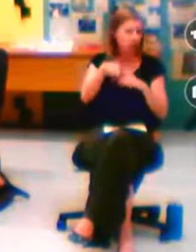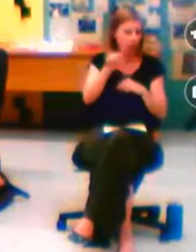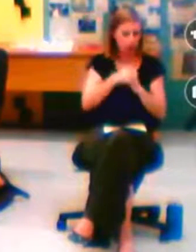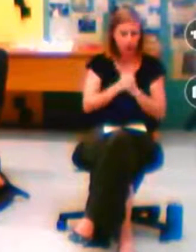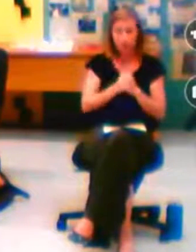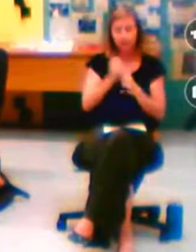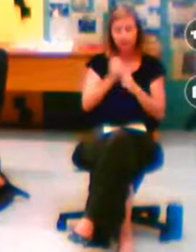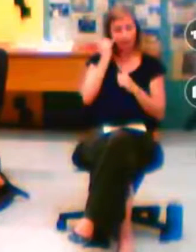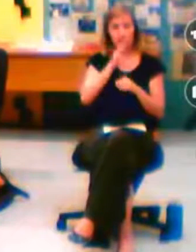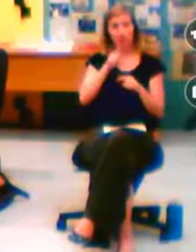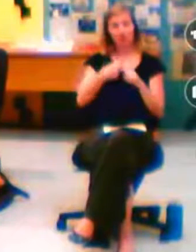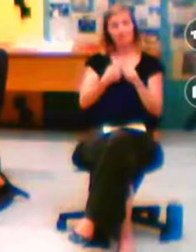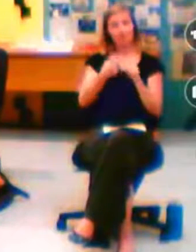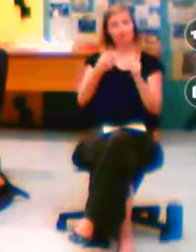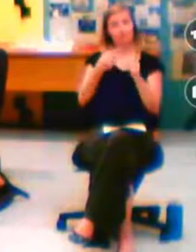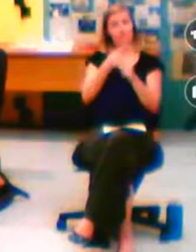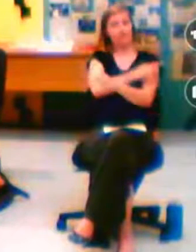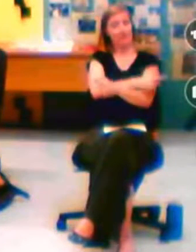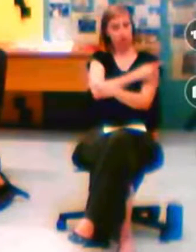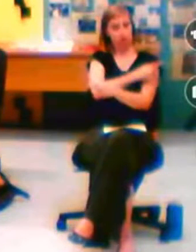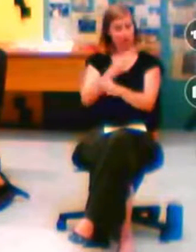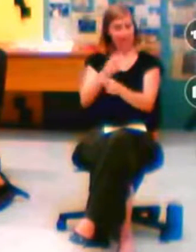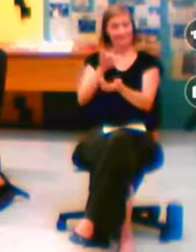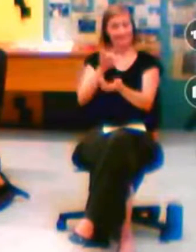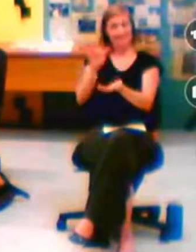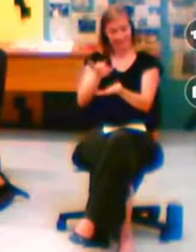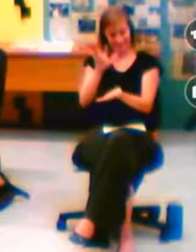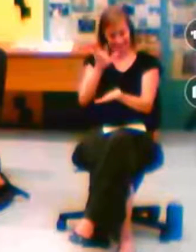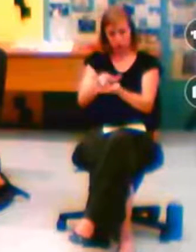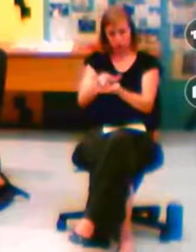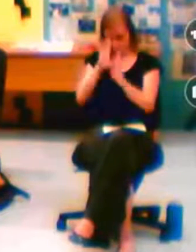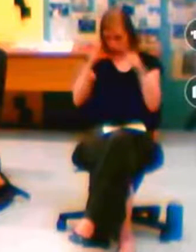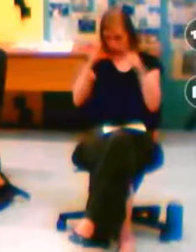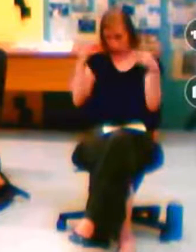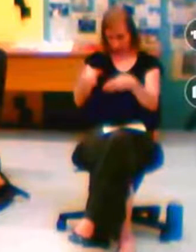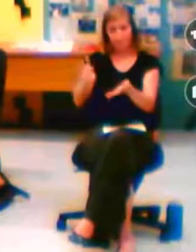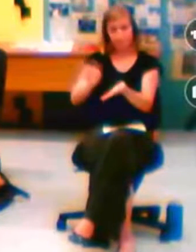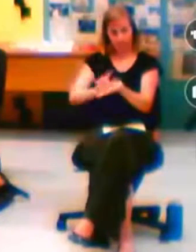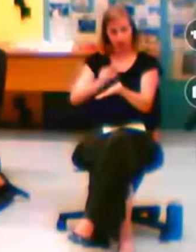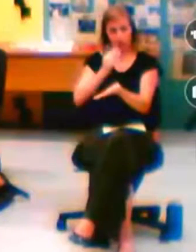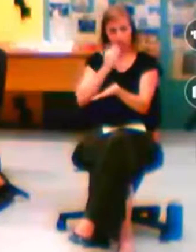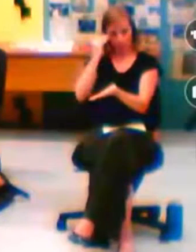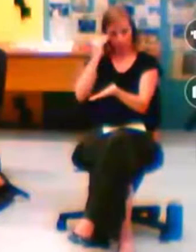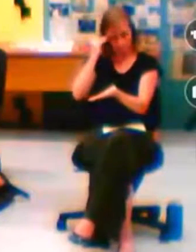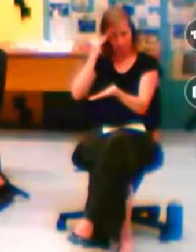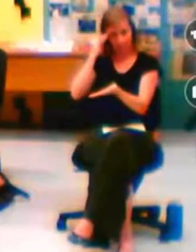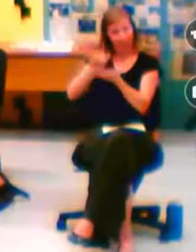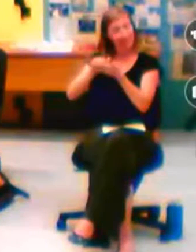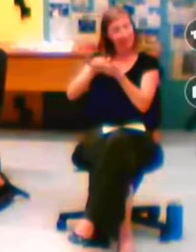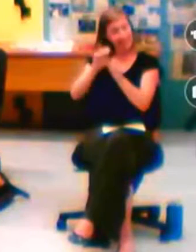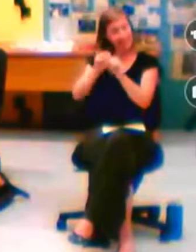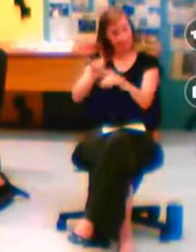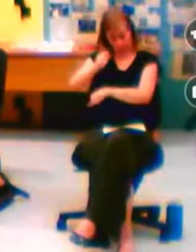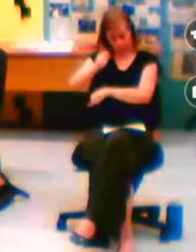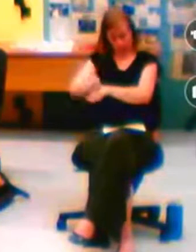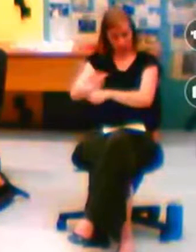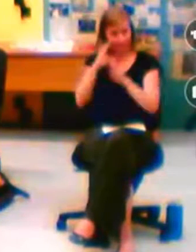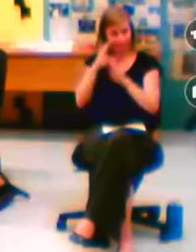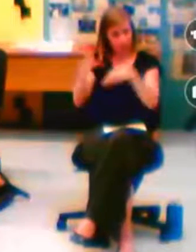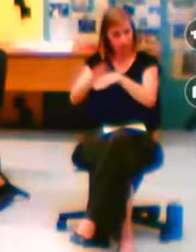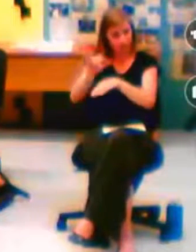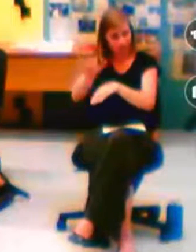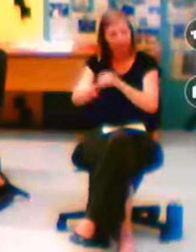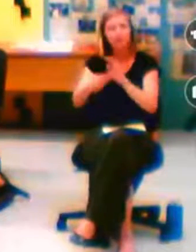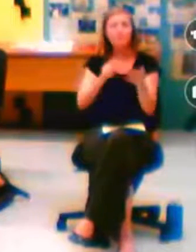current system, a Medicaid provider gets paid the same no matter what amount of time they see you for. When you talk about a